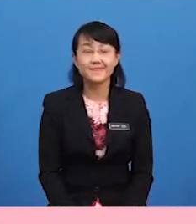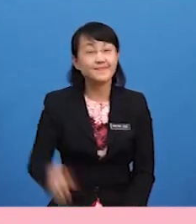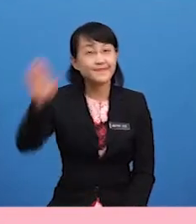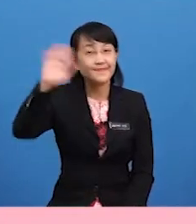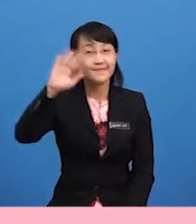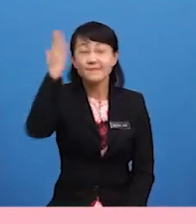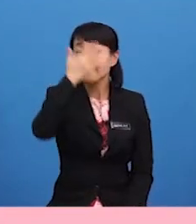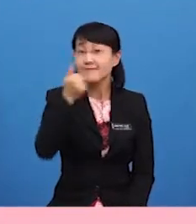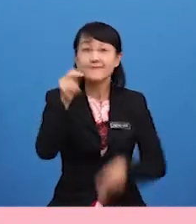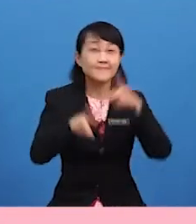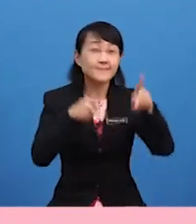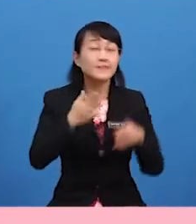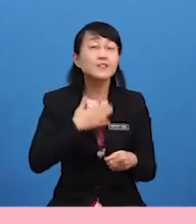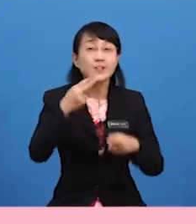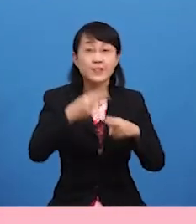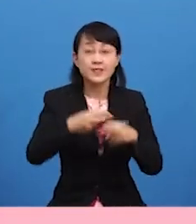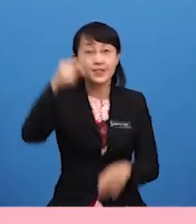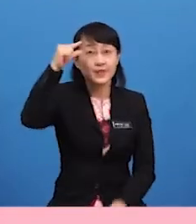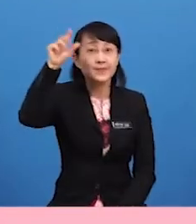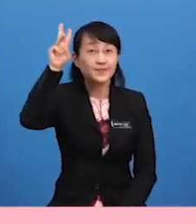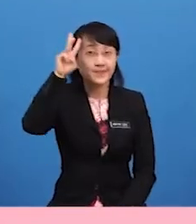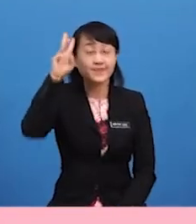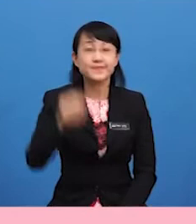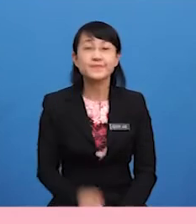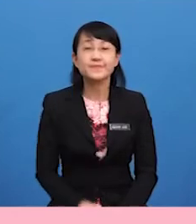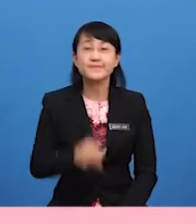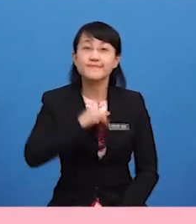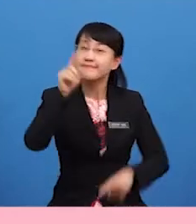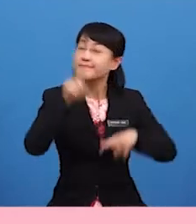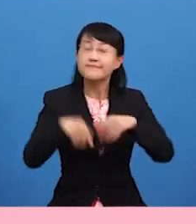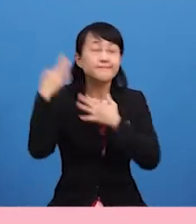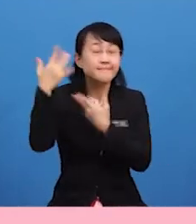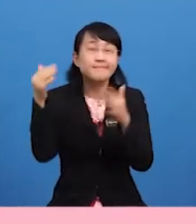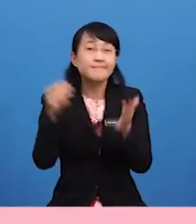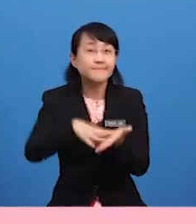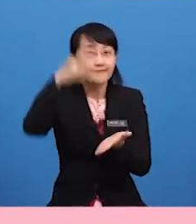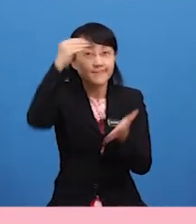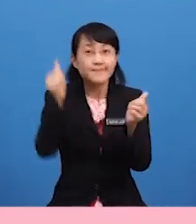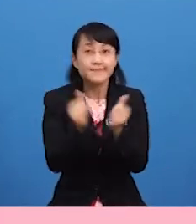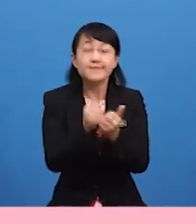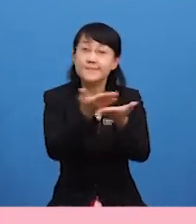Hello, beautiful people. My name's Grandwiz, and I can't wait to learn with you today.